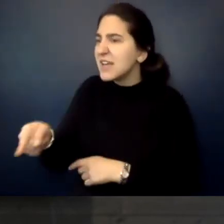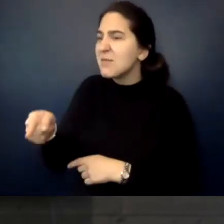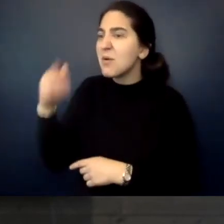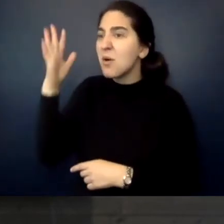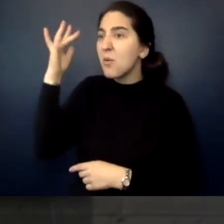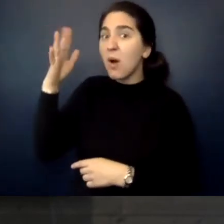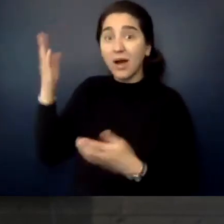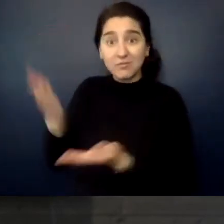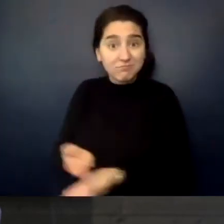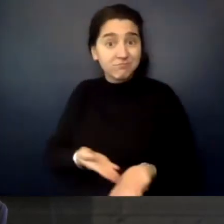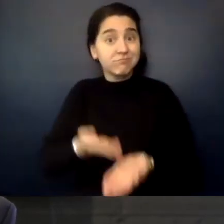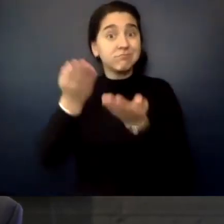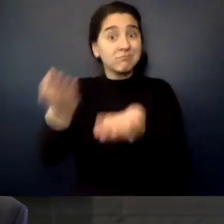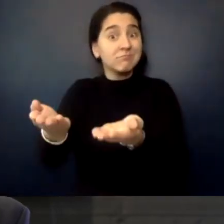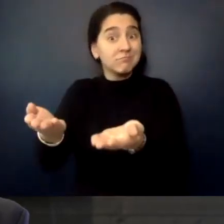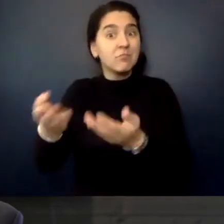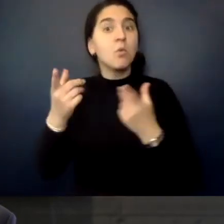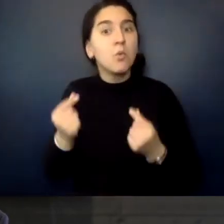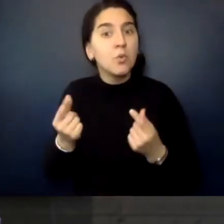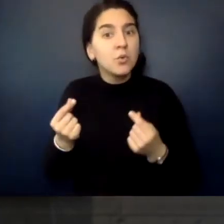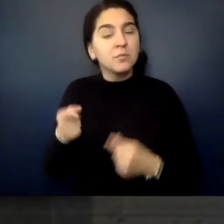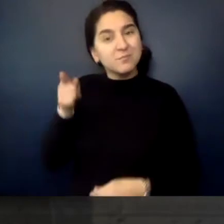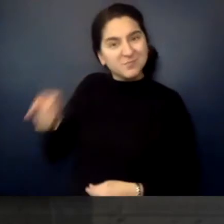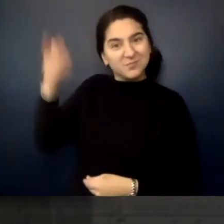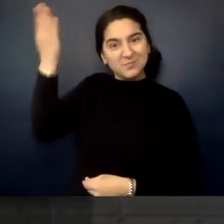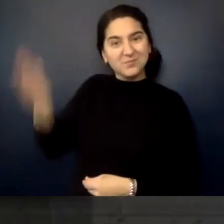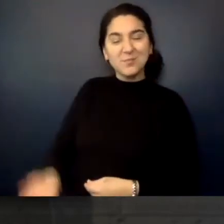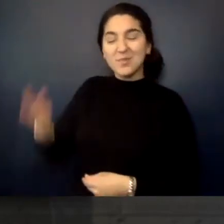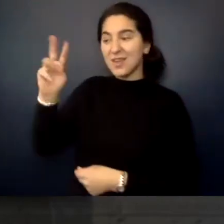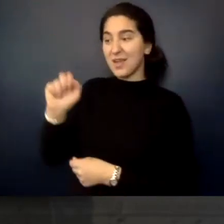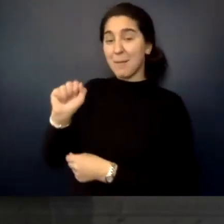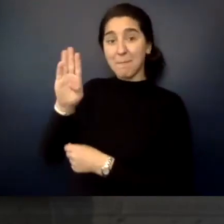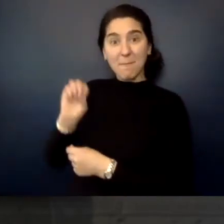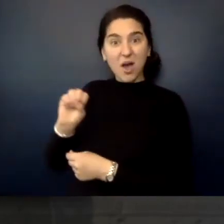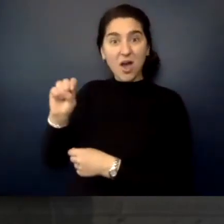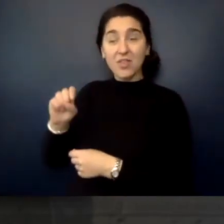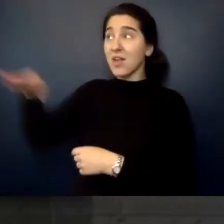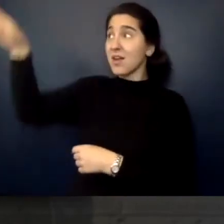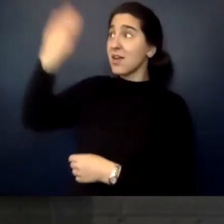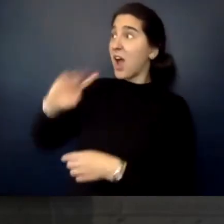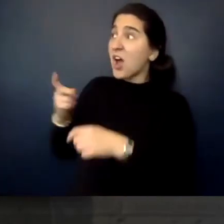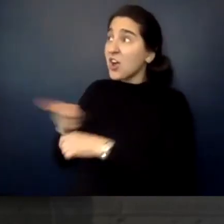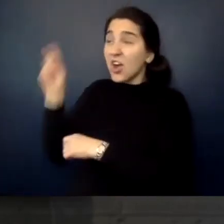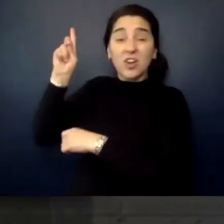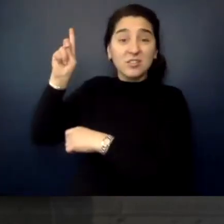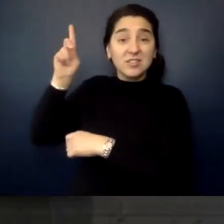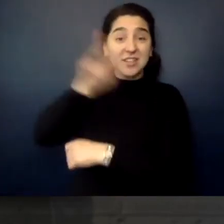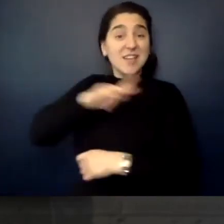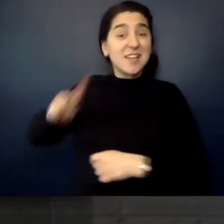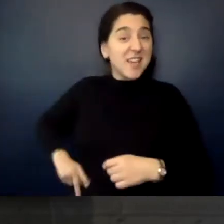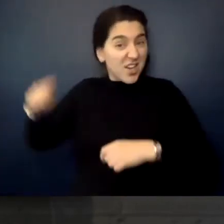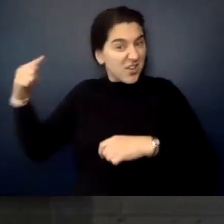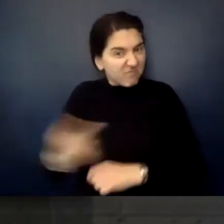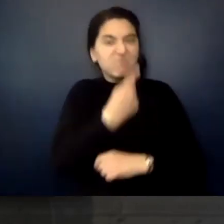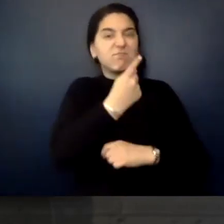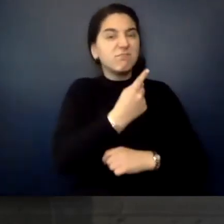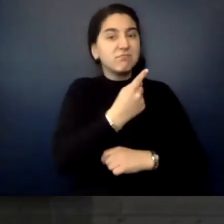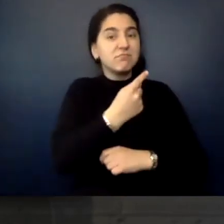saying, "Naboth has cursed both God and the king." So they took him outside the